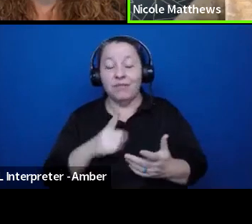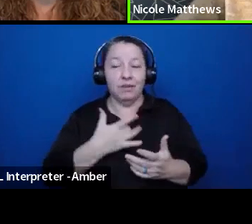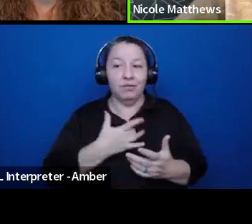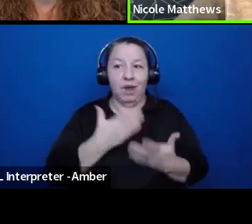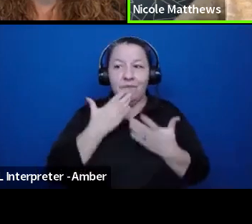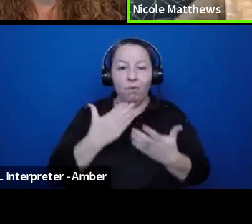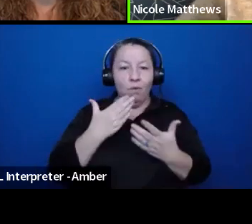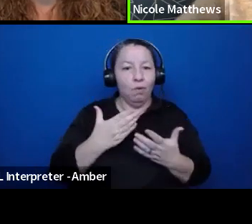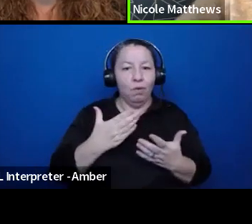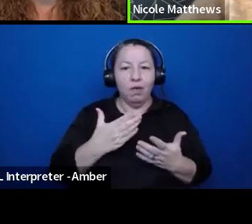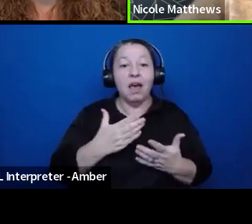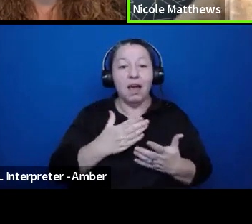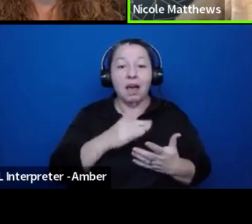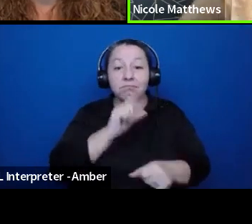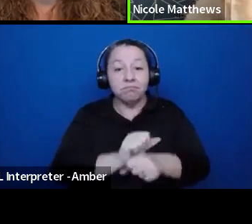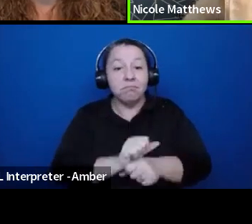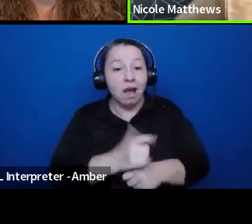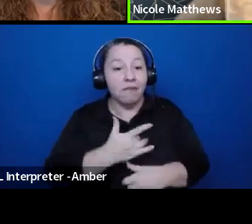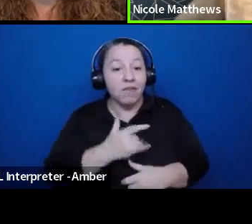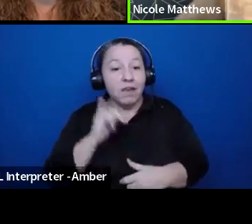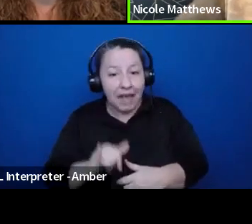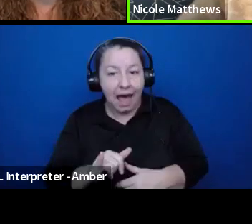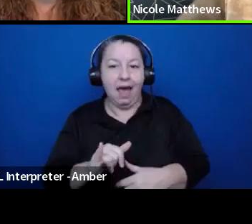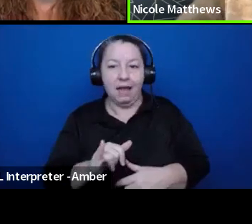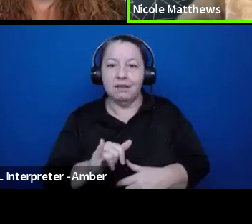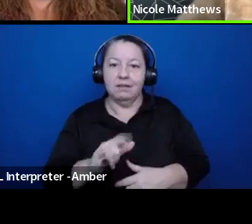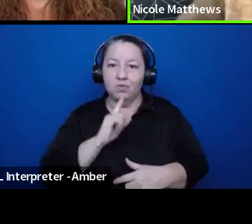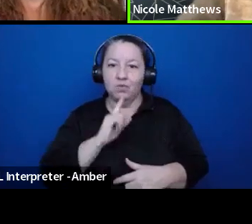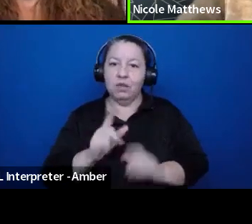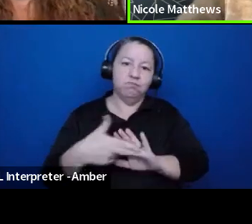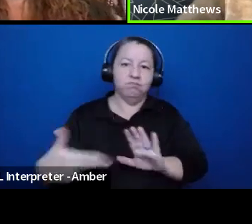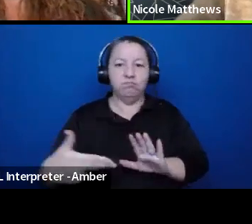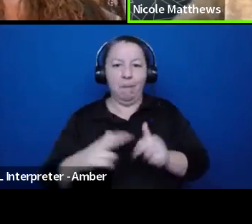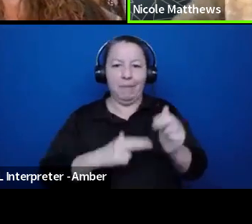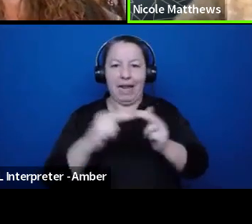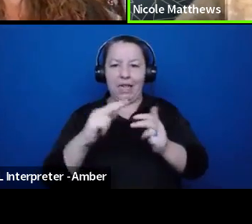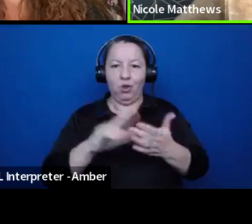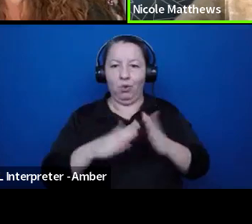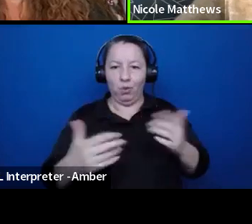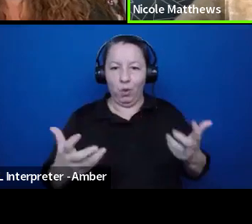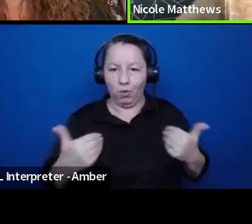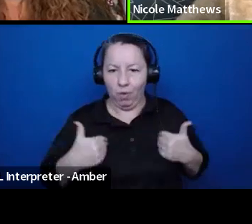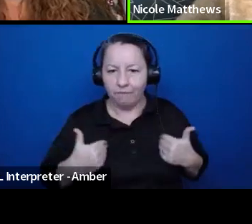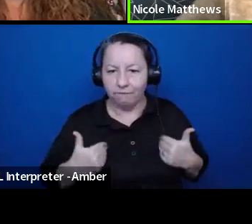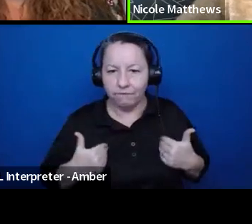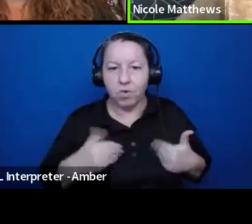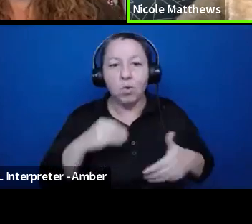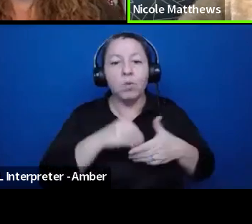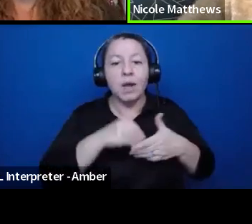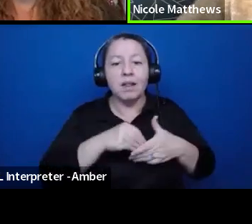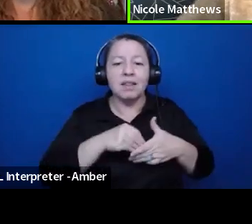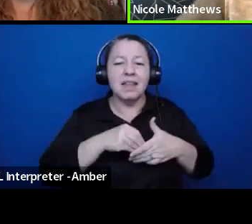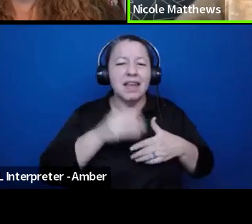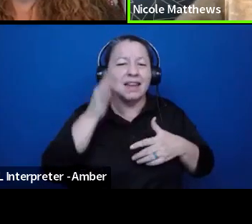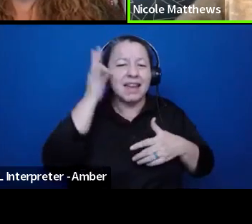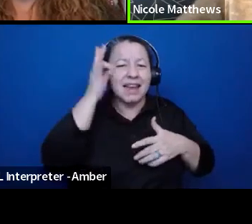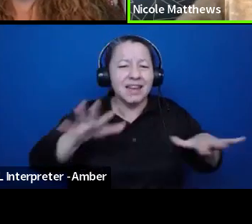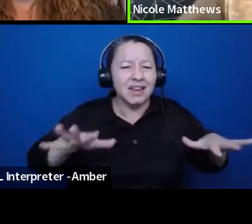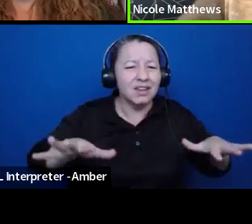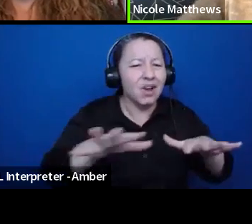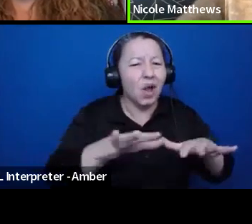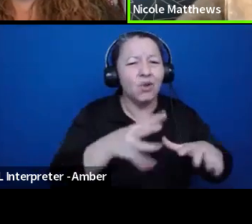a community that we want to have in Indian country and in our movement and on behalf